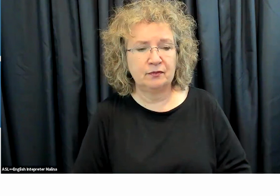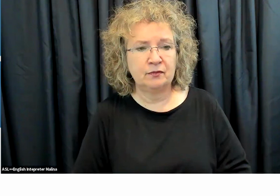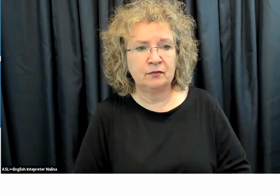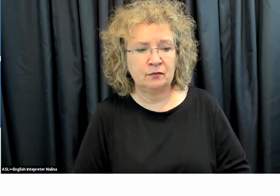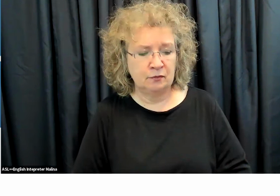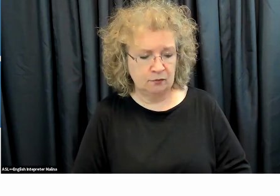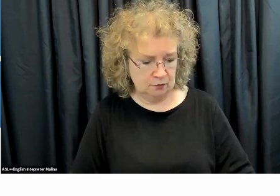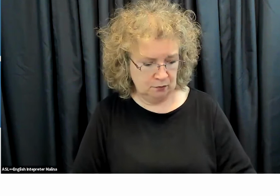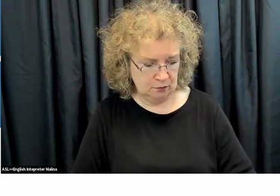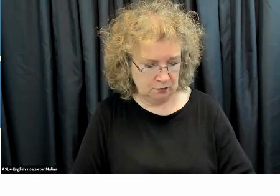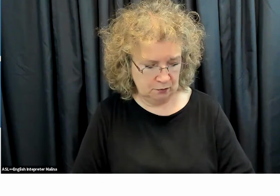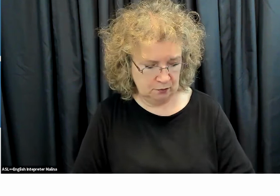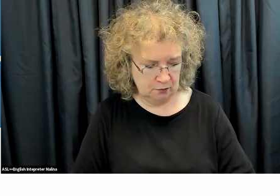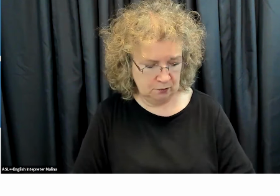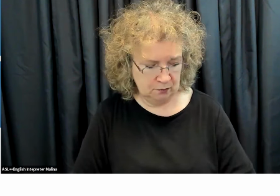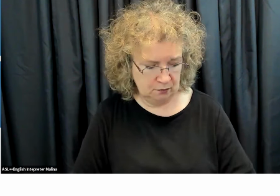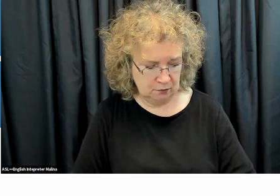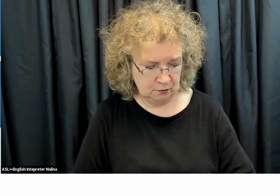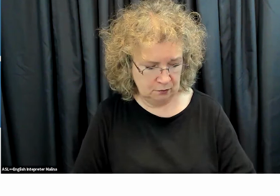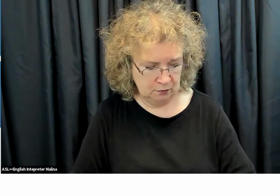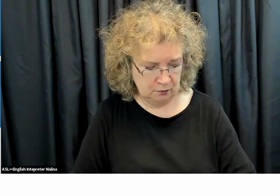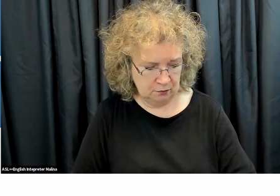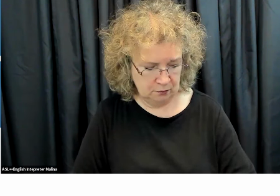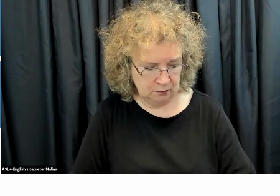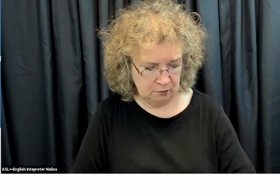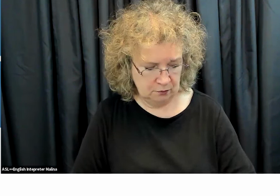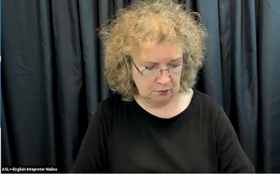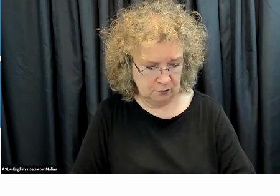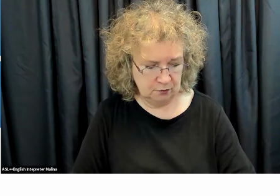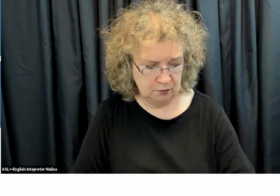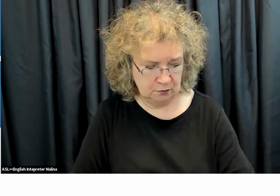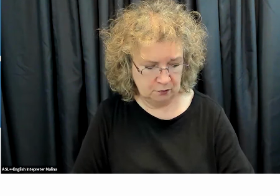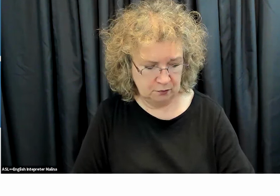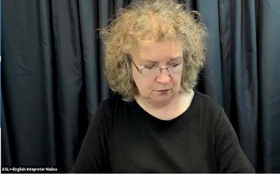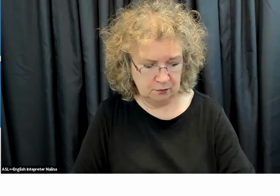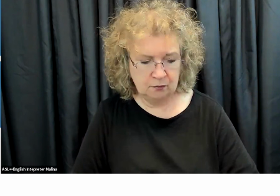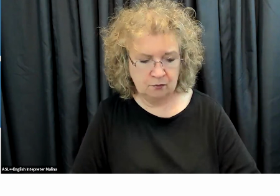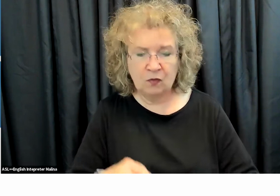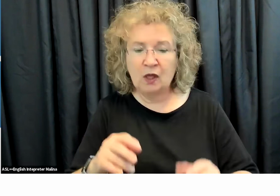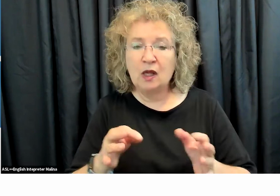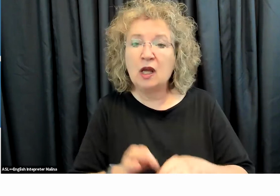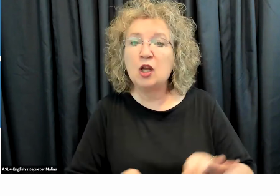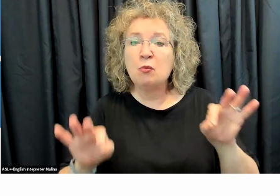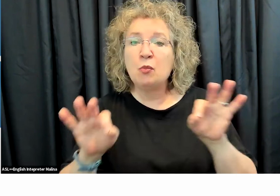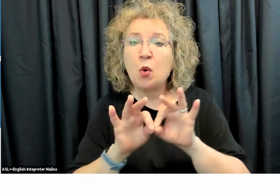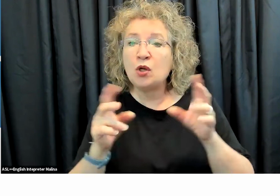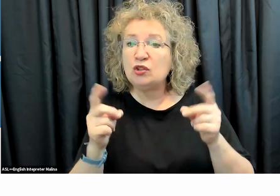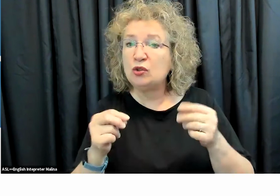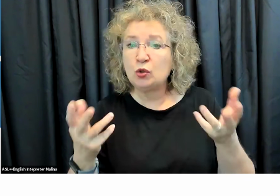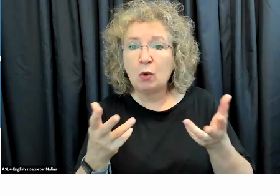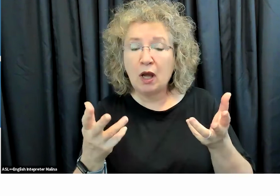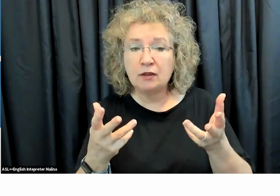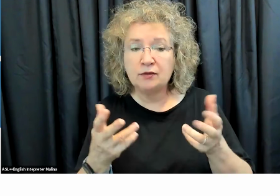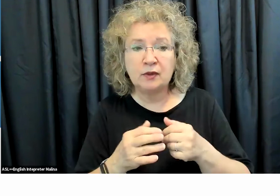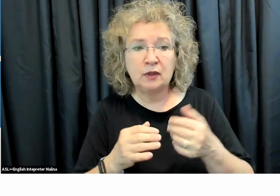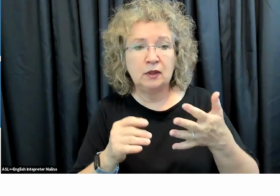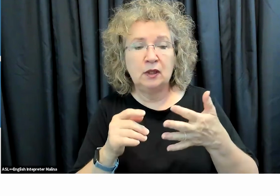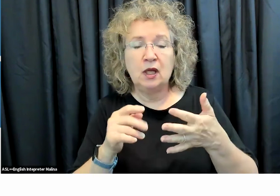So one of the most important actions that we can take is to look at our insurance